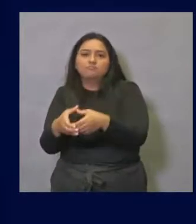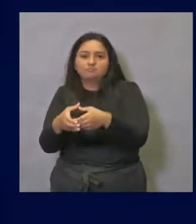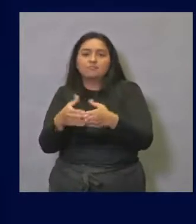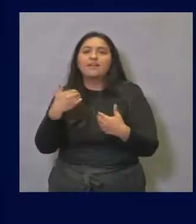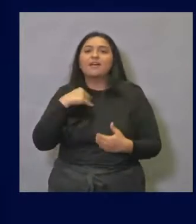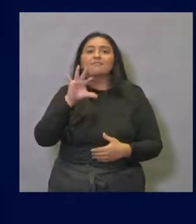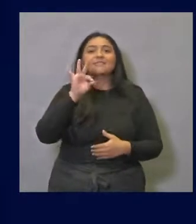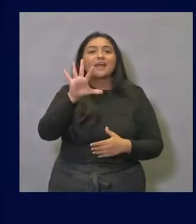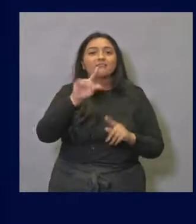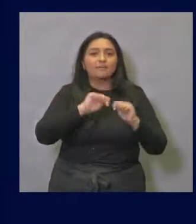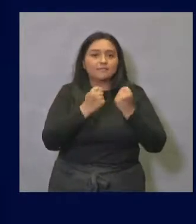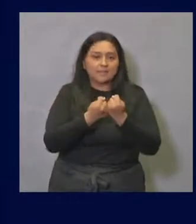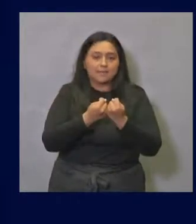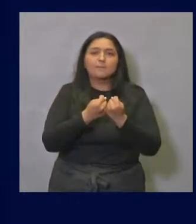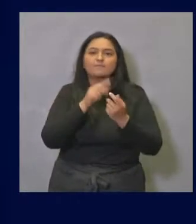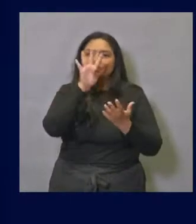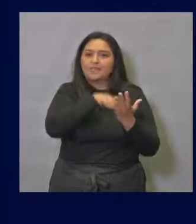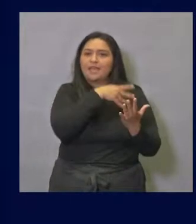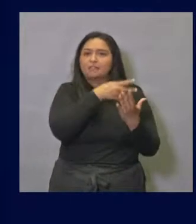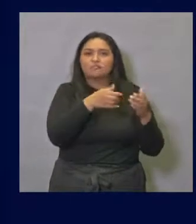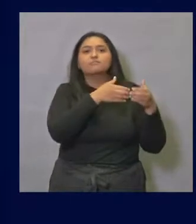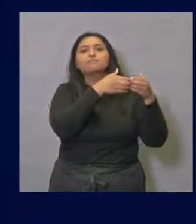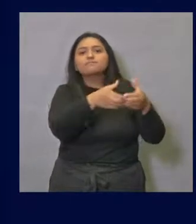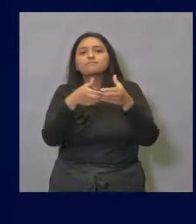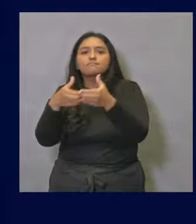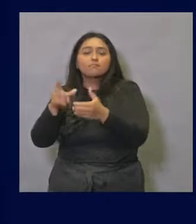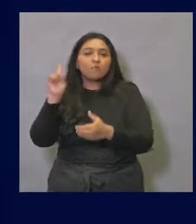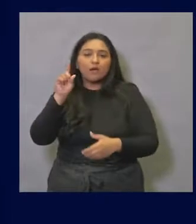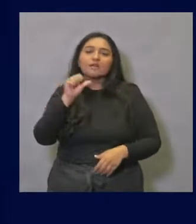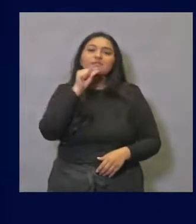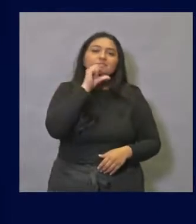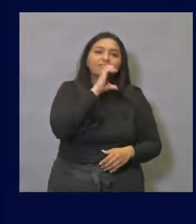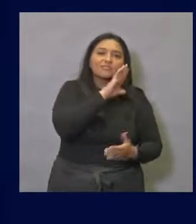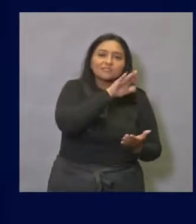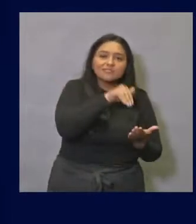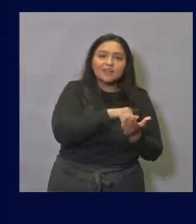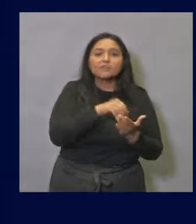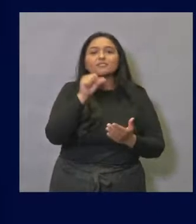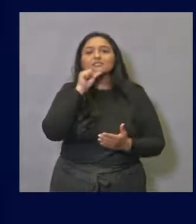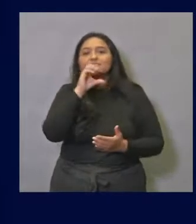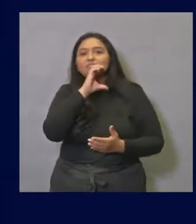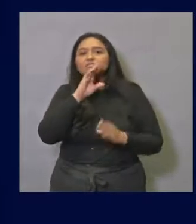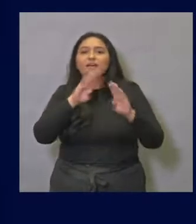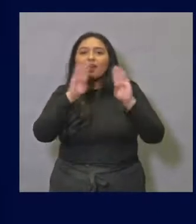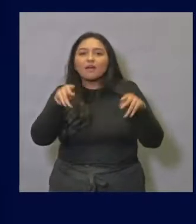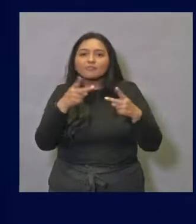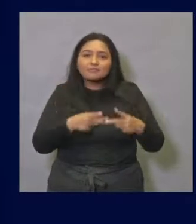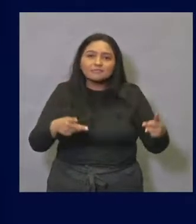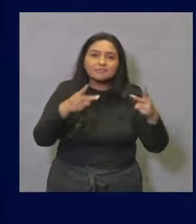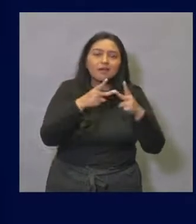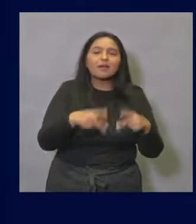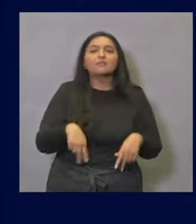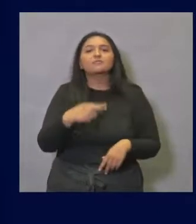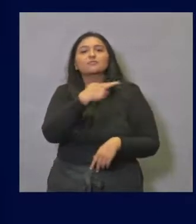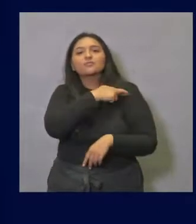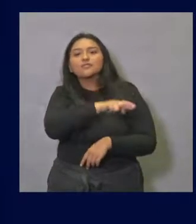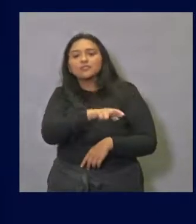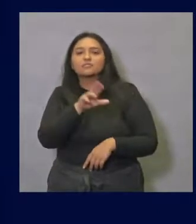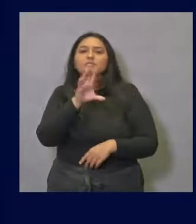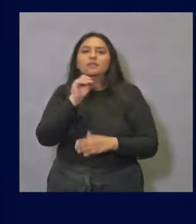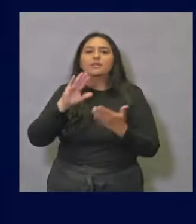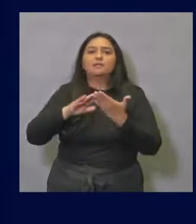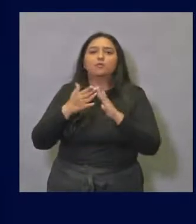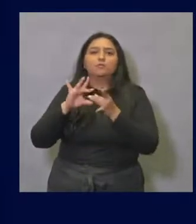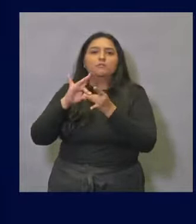administer vaccinations this week at senior housing sites, senior centers, faith-based organizations, and community-based